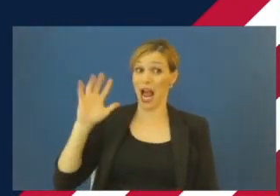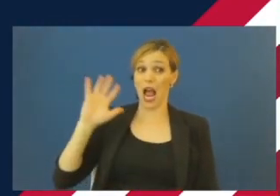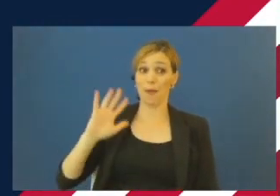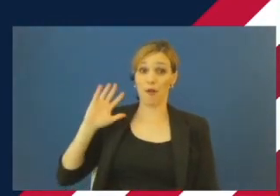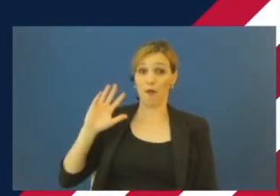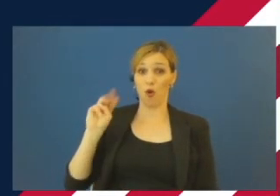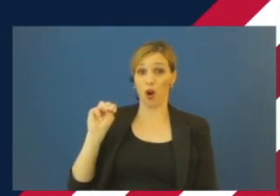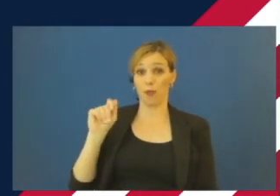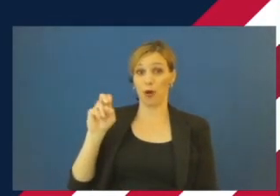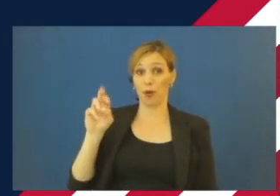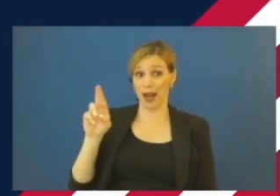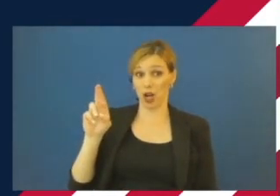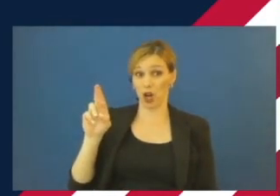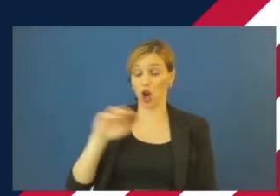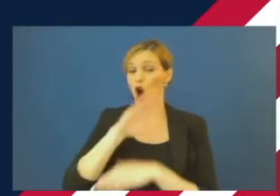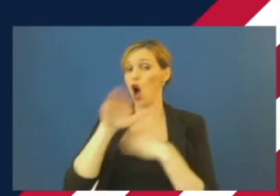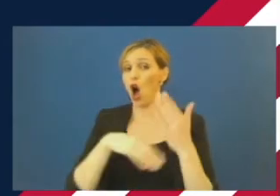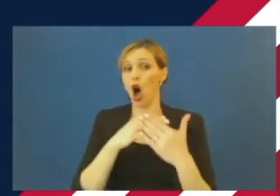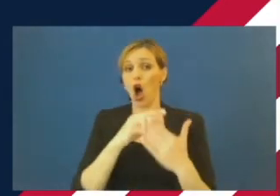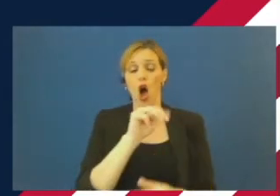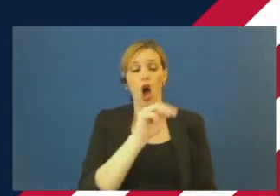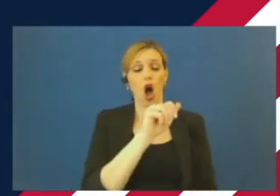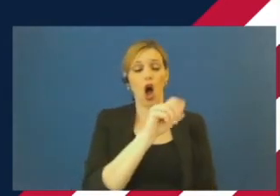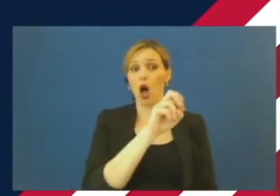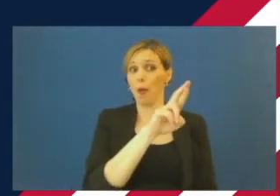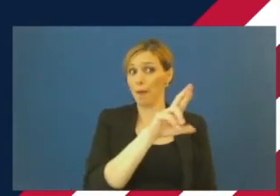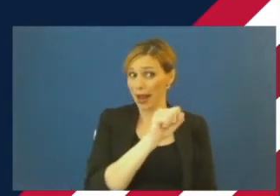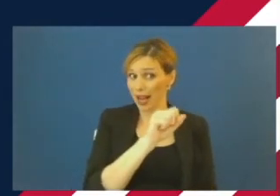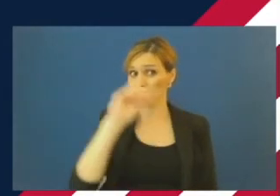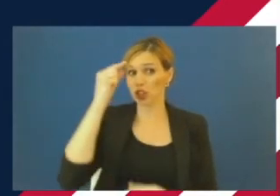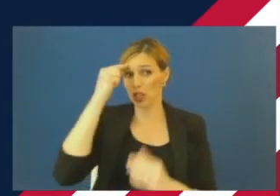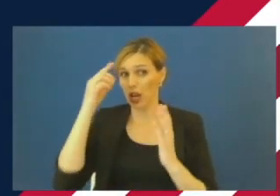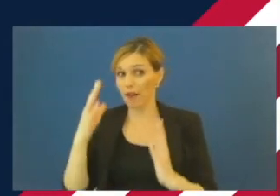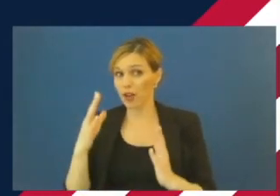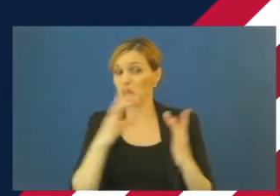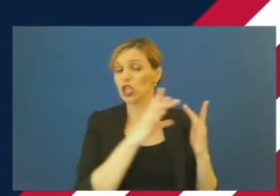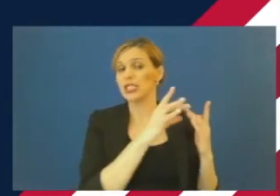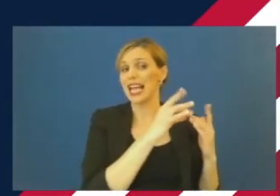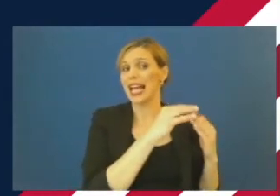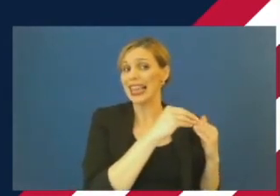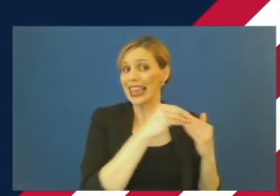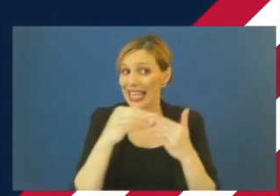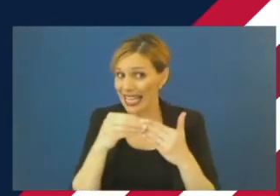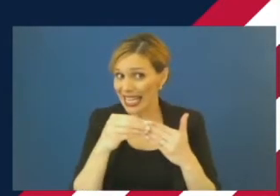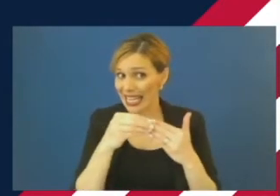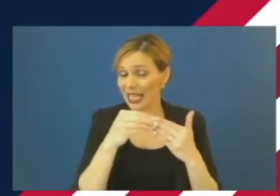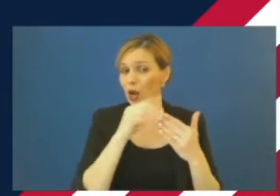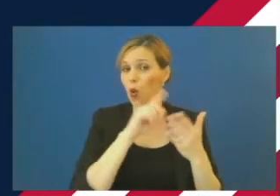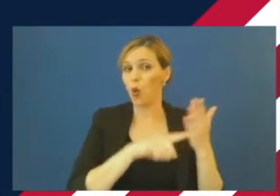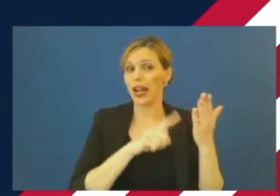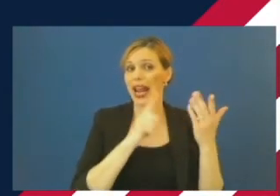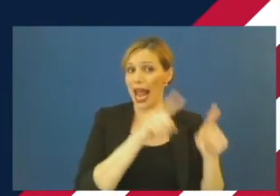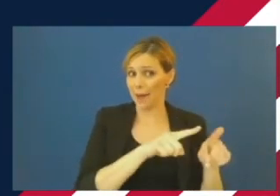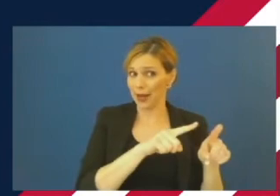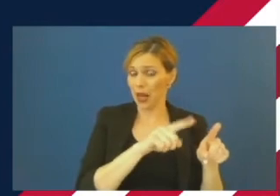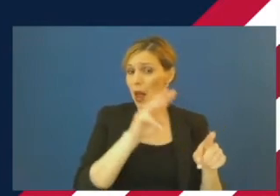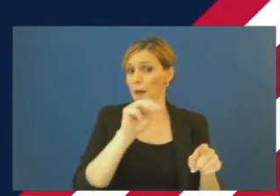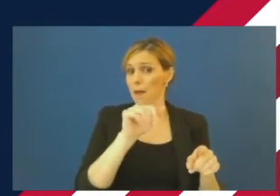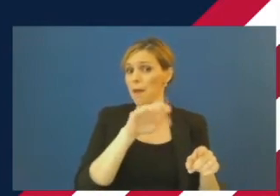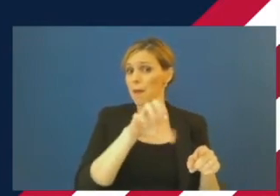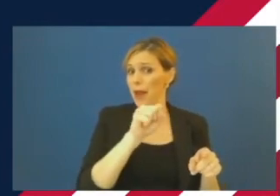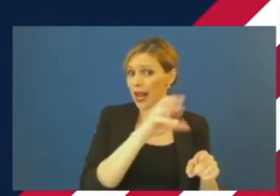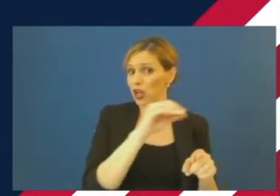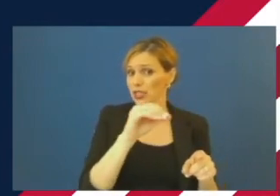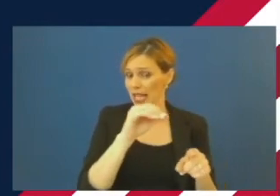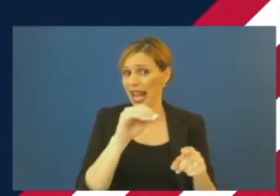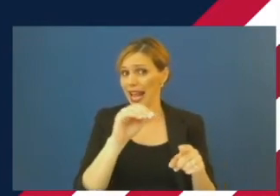governors across this country have been leading in this space. And many of them remained and committed to the Paris Accord and agreement, and